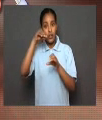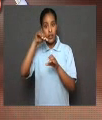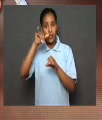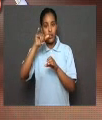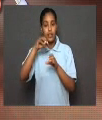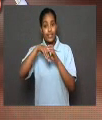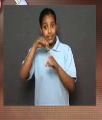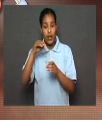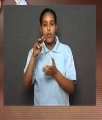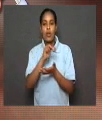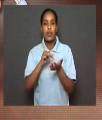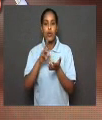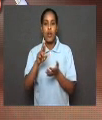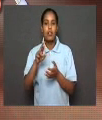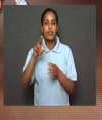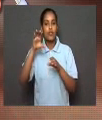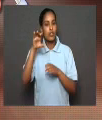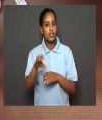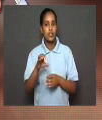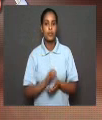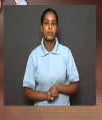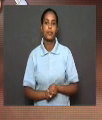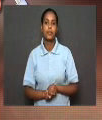to intramolecular forces.